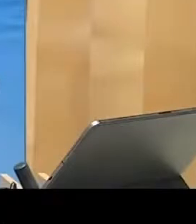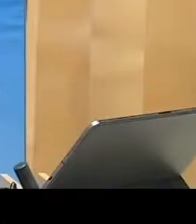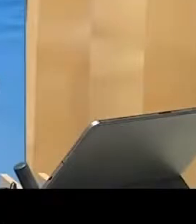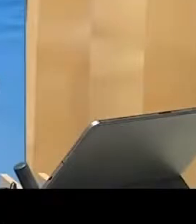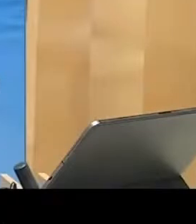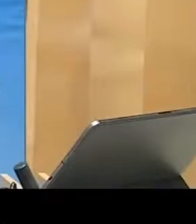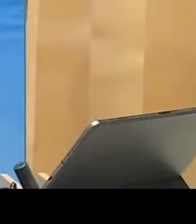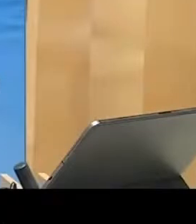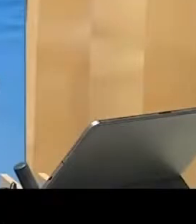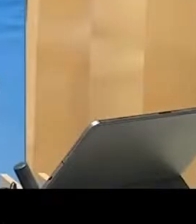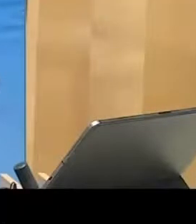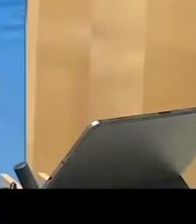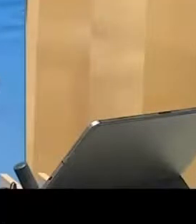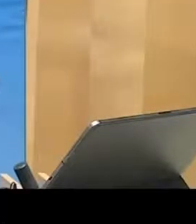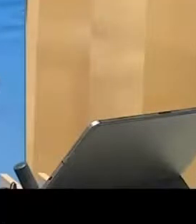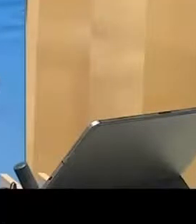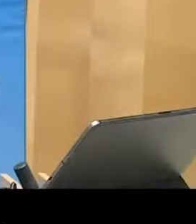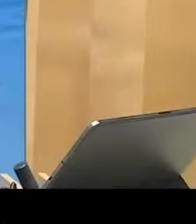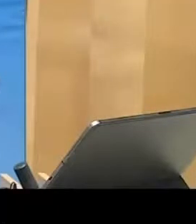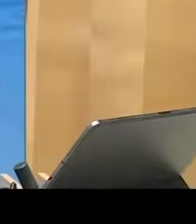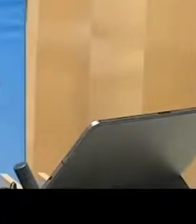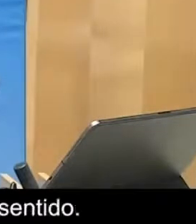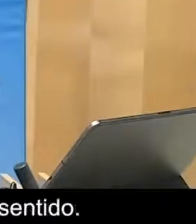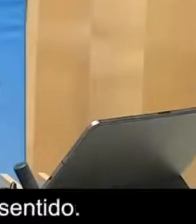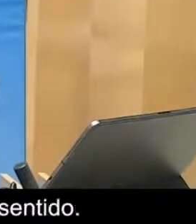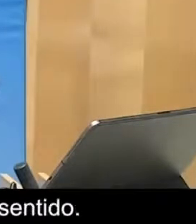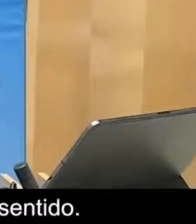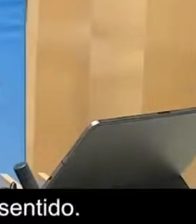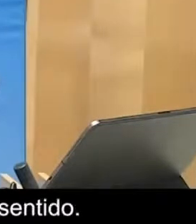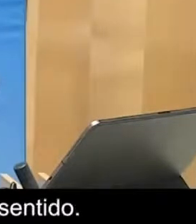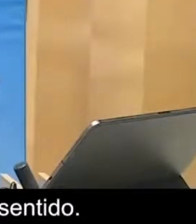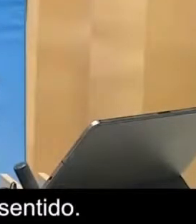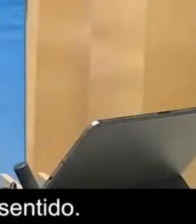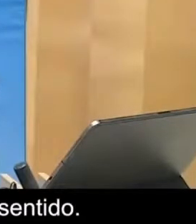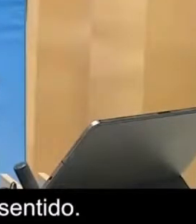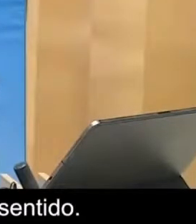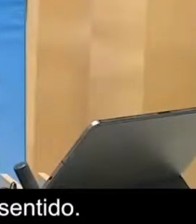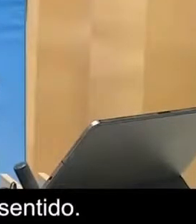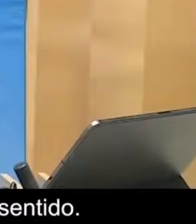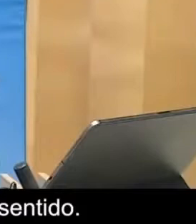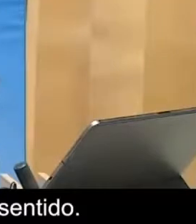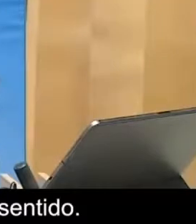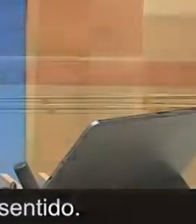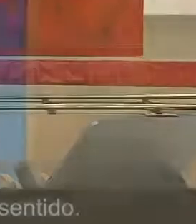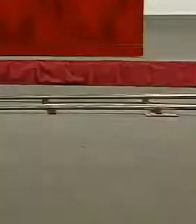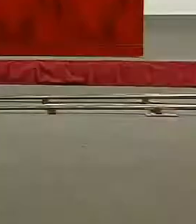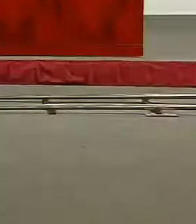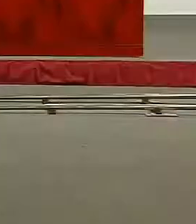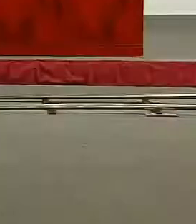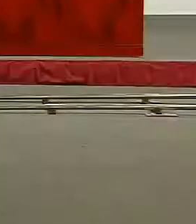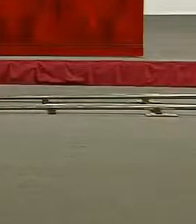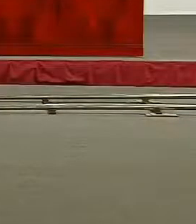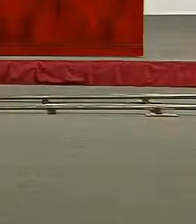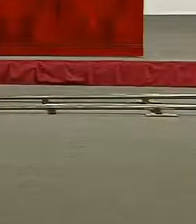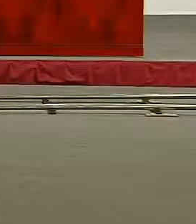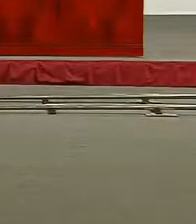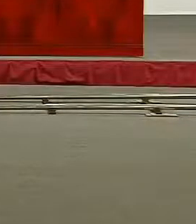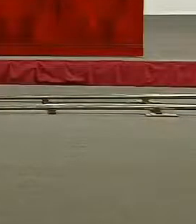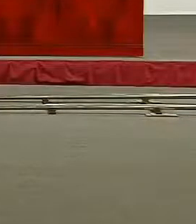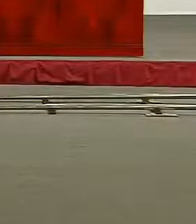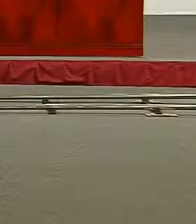to report more cases than elsewhere, and it is to be commended for its transparency on